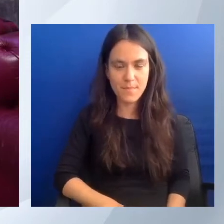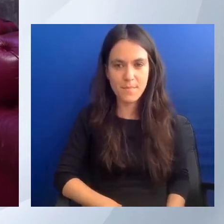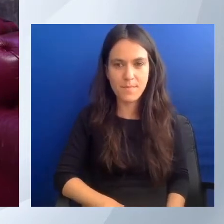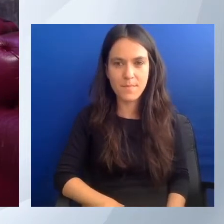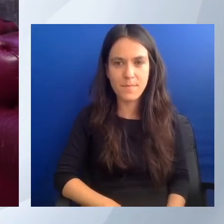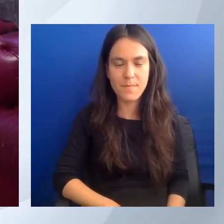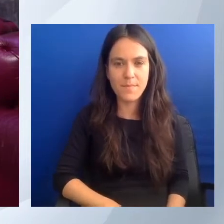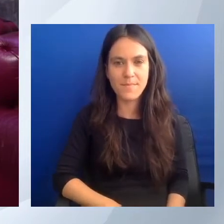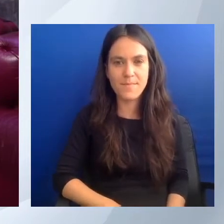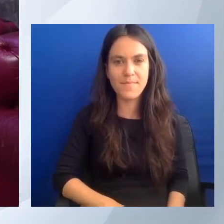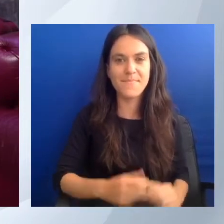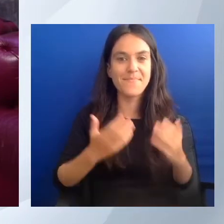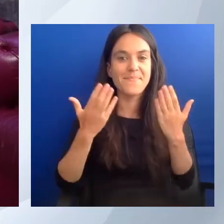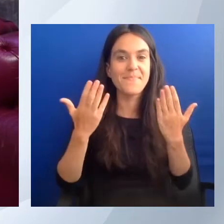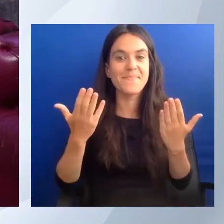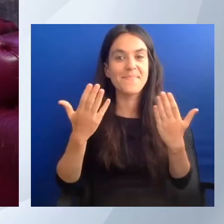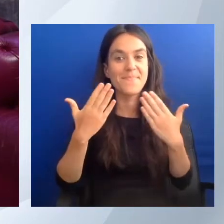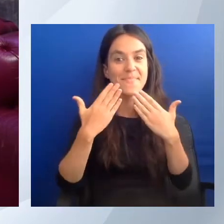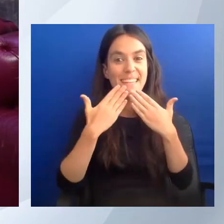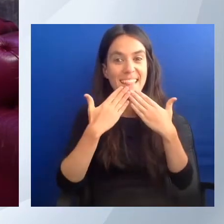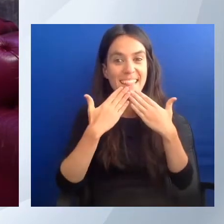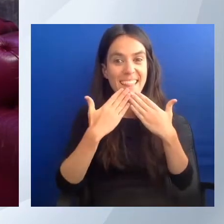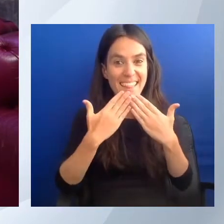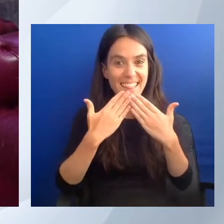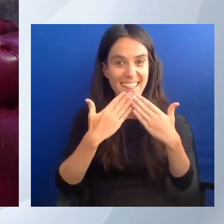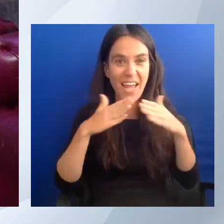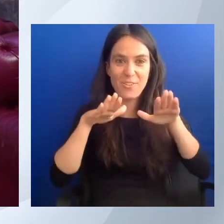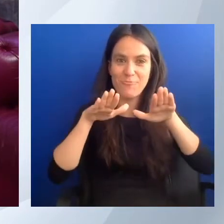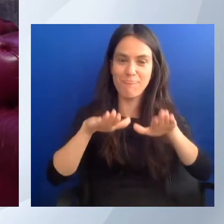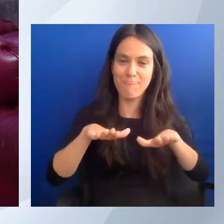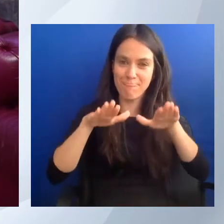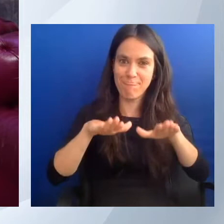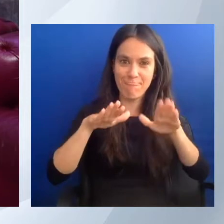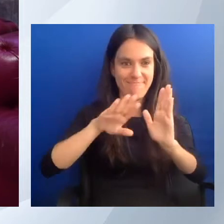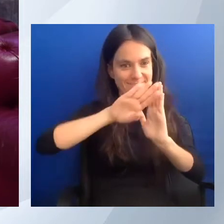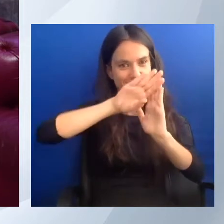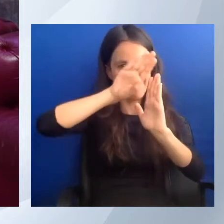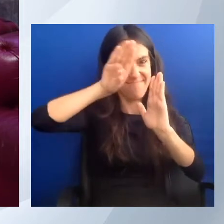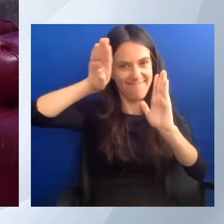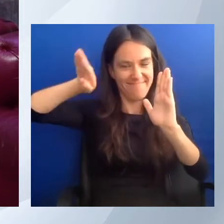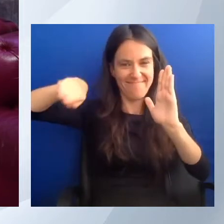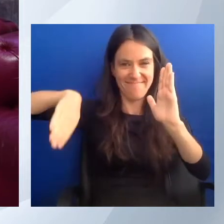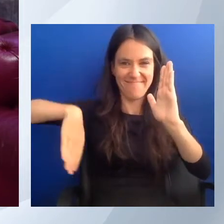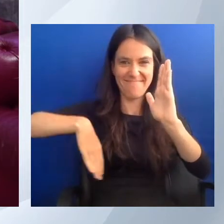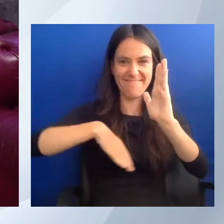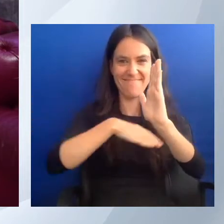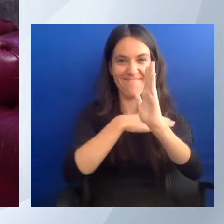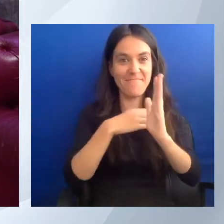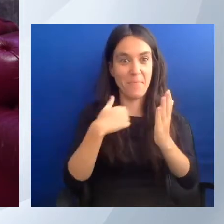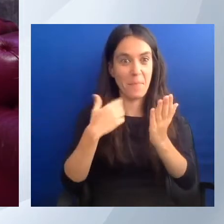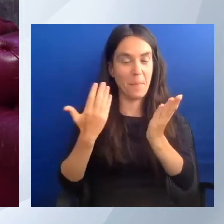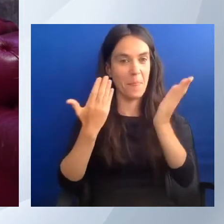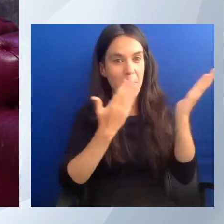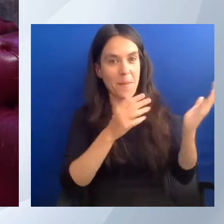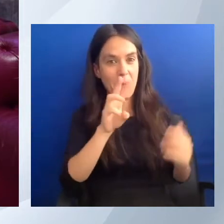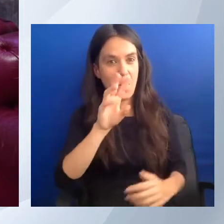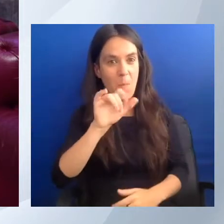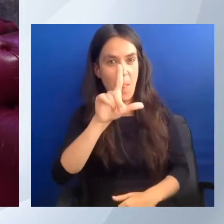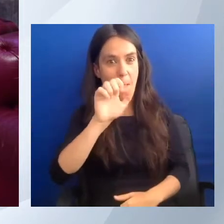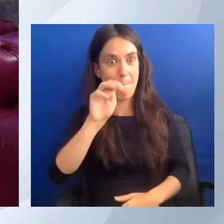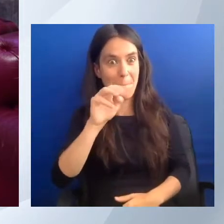So, thank you for sticking with us for Virtual Azure Community Day. I have Willem here, Willem Meints, who